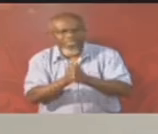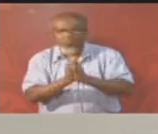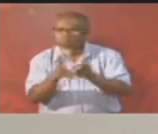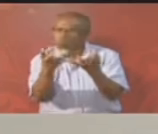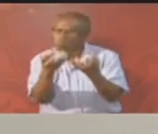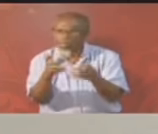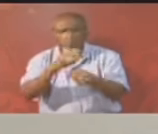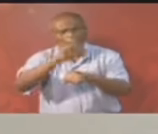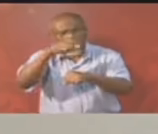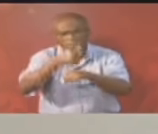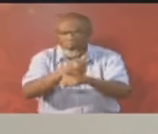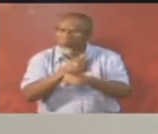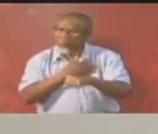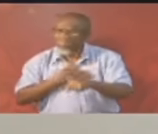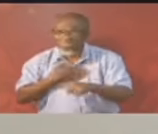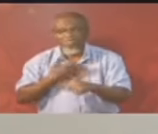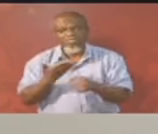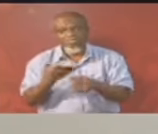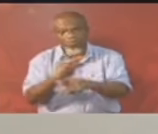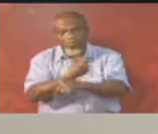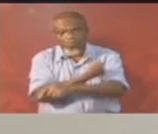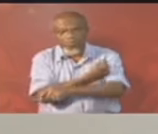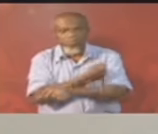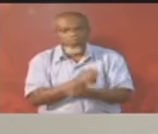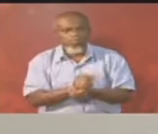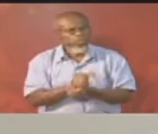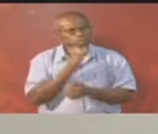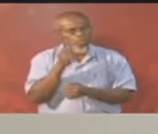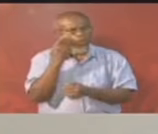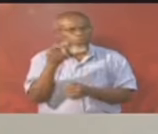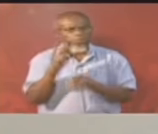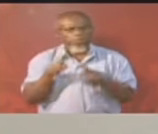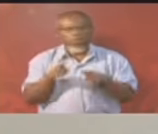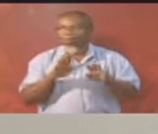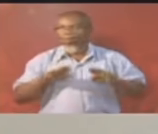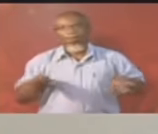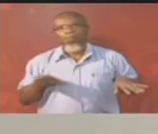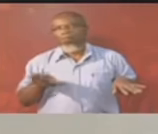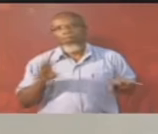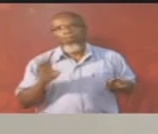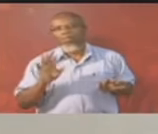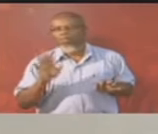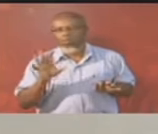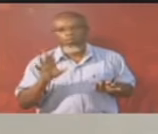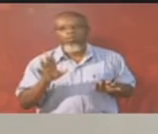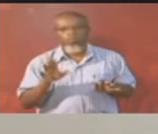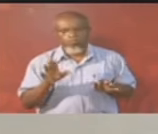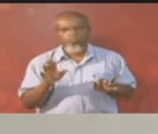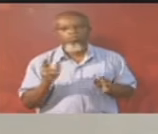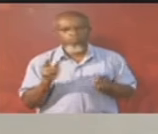appointments. We have not seen any significant levels of people not